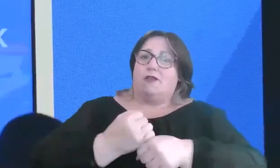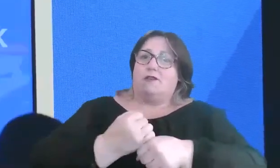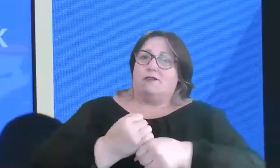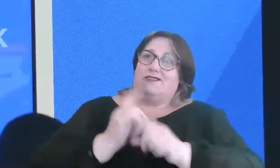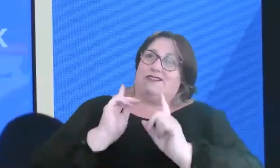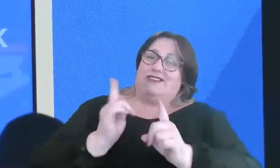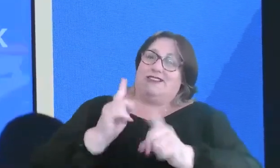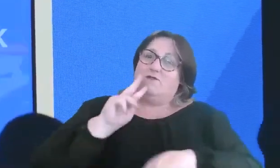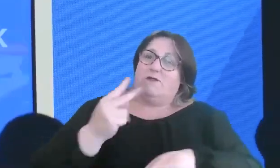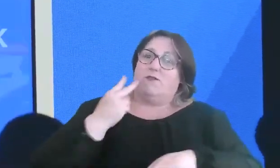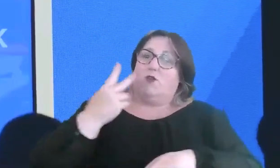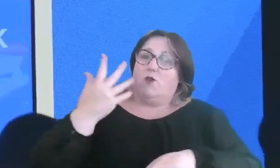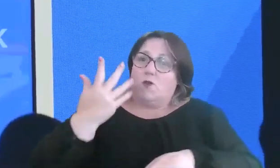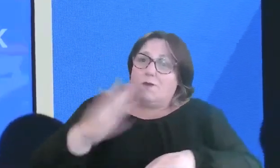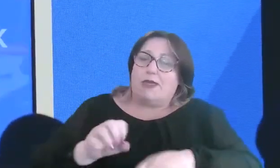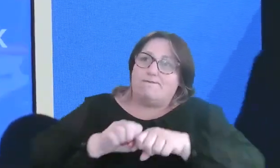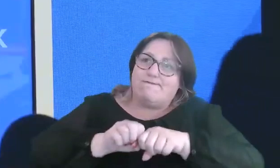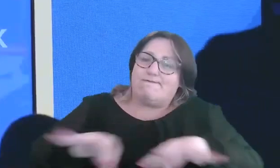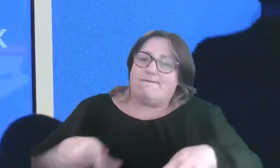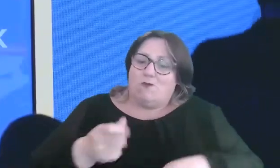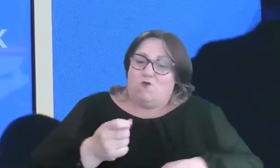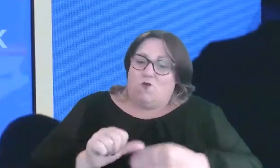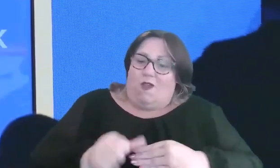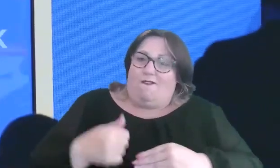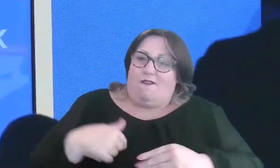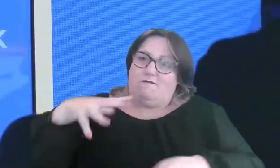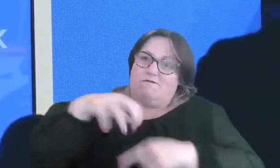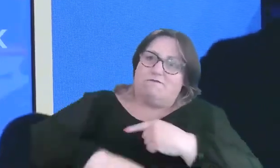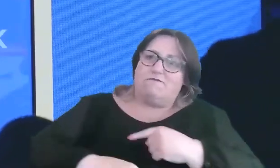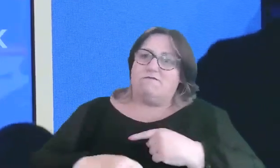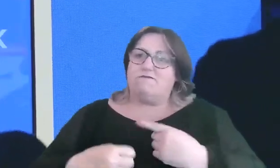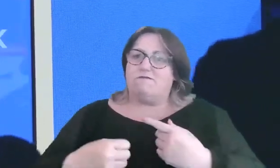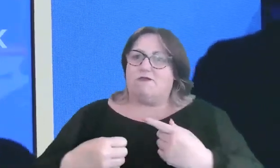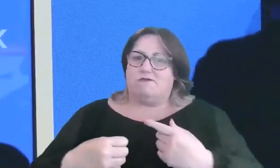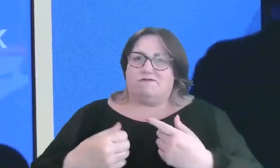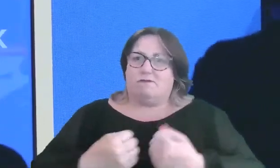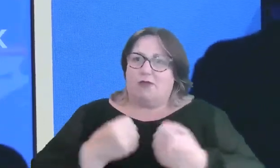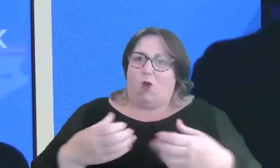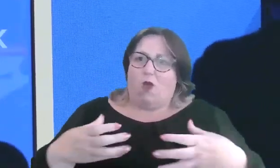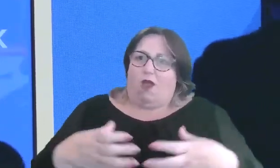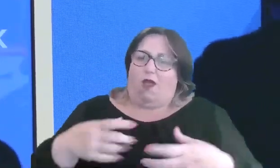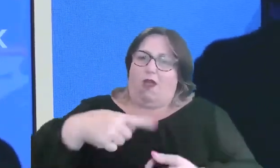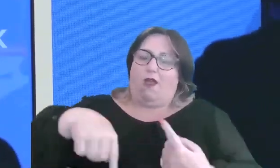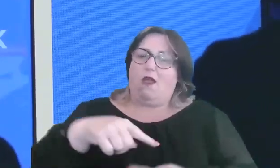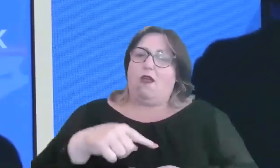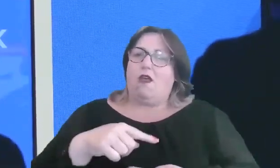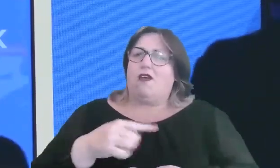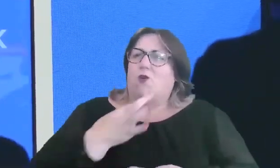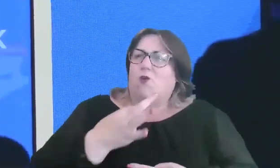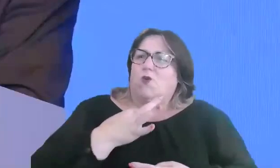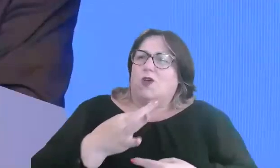power to tell me what are the risks that we face as a country in this new era, what